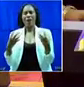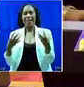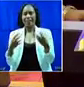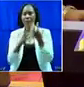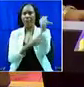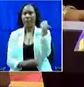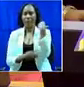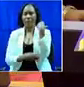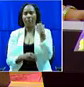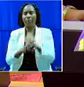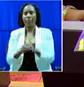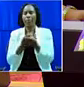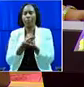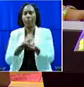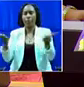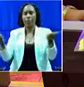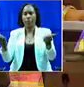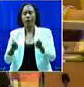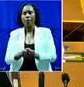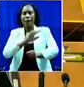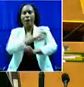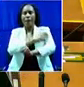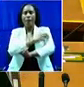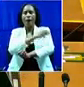empowerment of women to social stability.